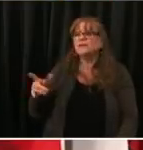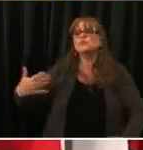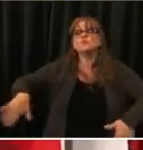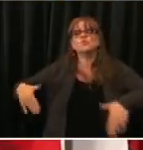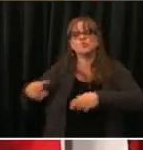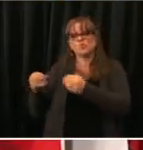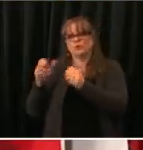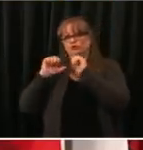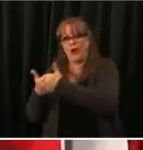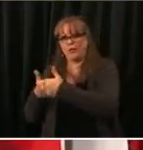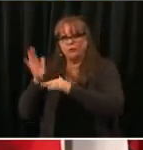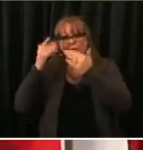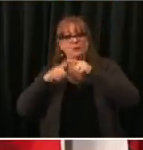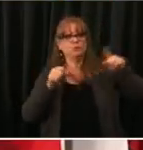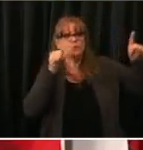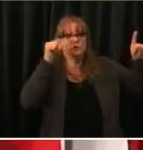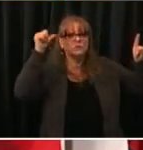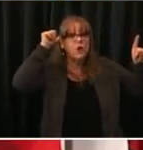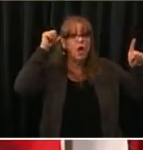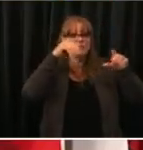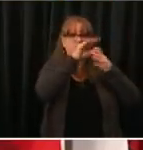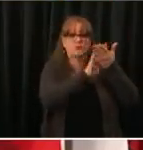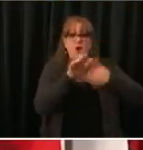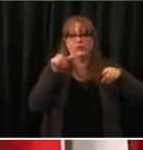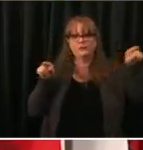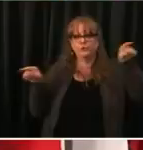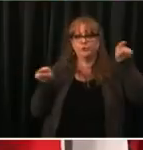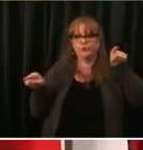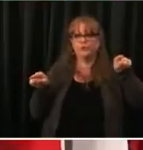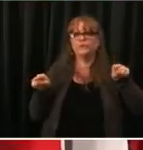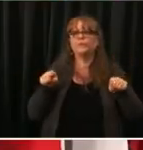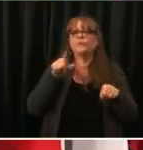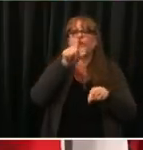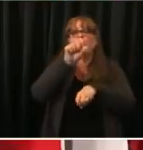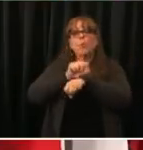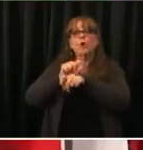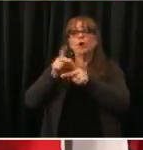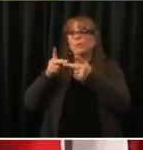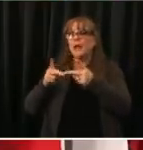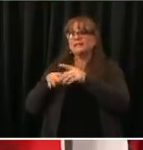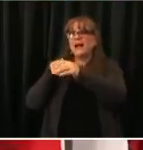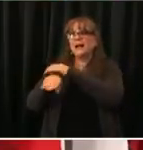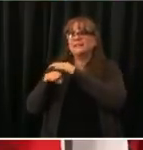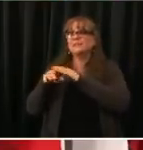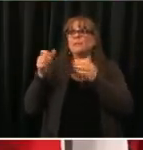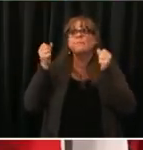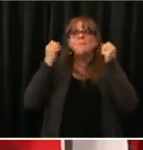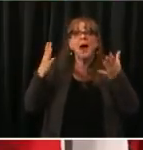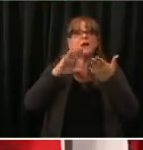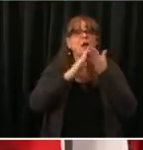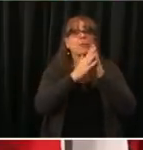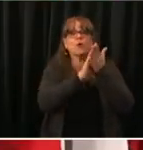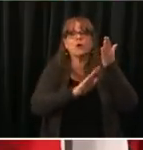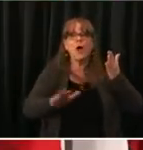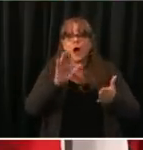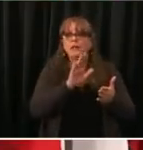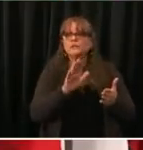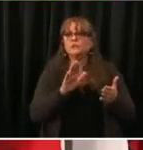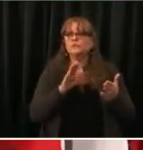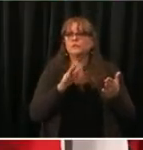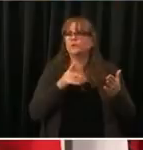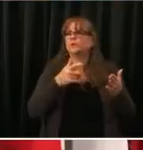Less important from a workplace access type of view, namely our community colleges are not daycare centers. 19 and 20-year-olds are perfectly capable of taking